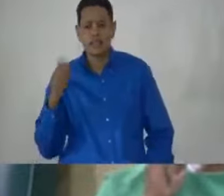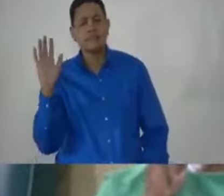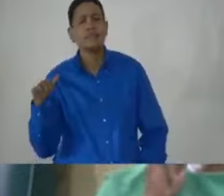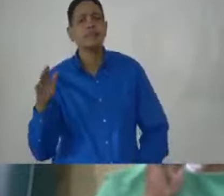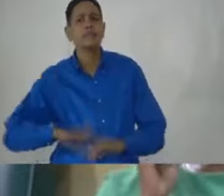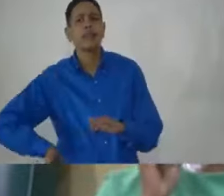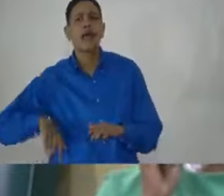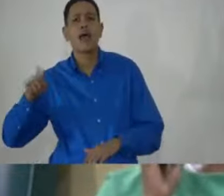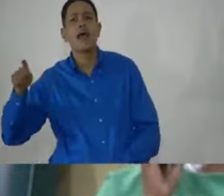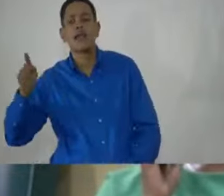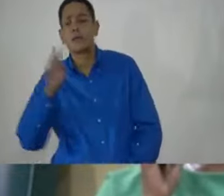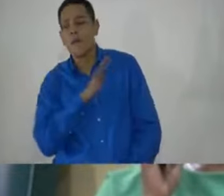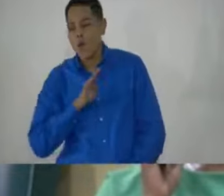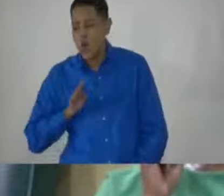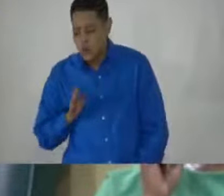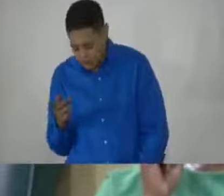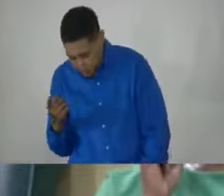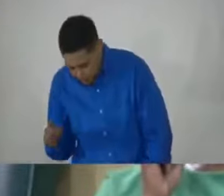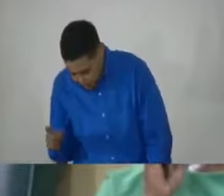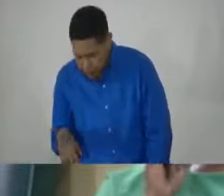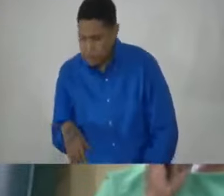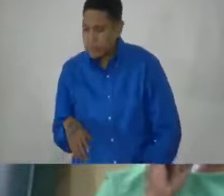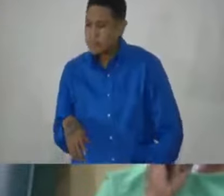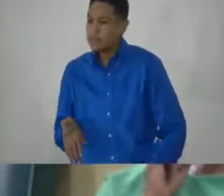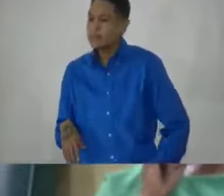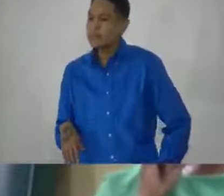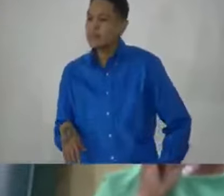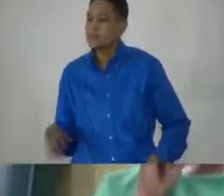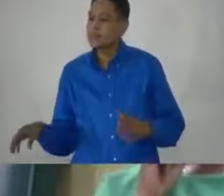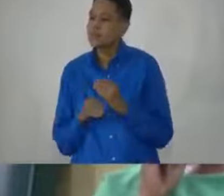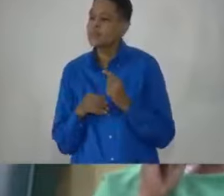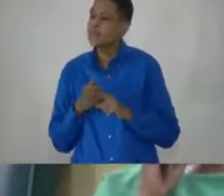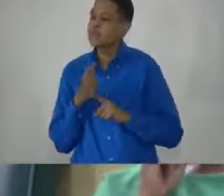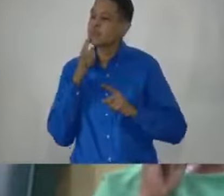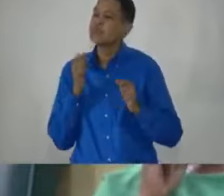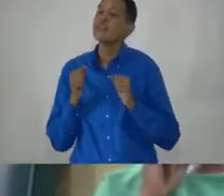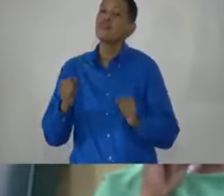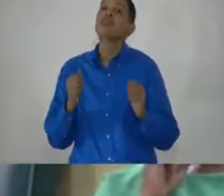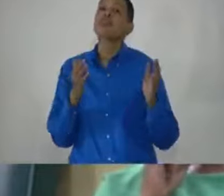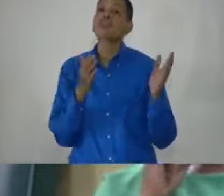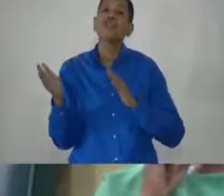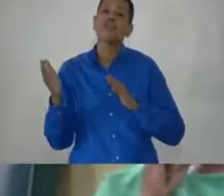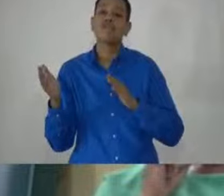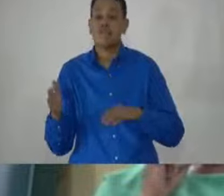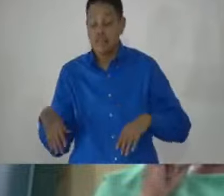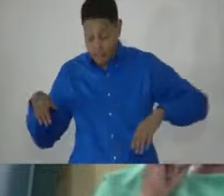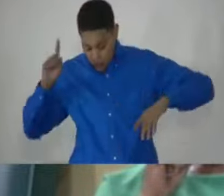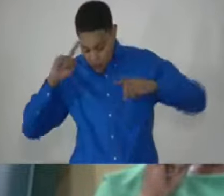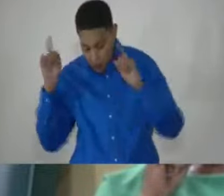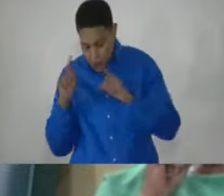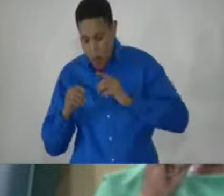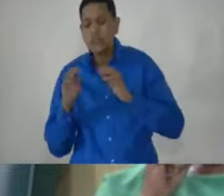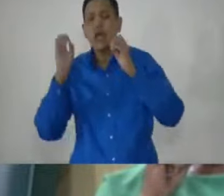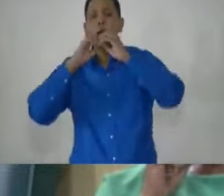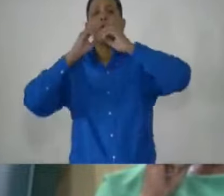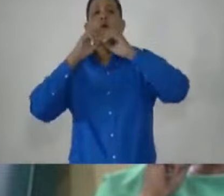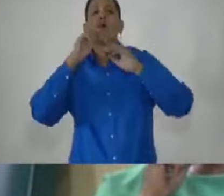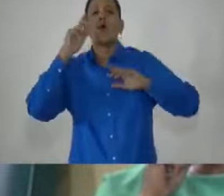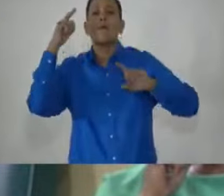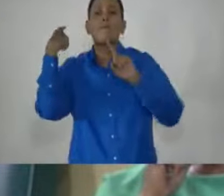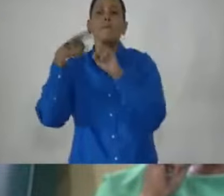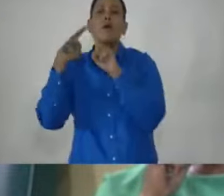of a board. It's also a strategic shift towards a more